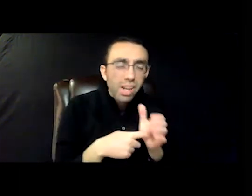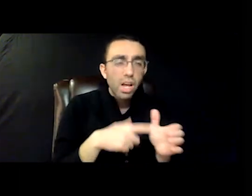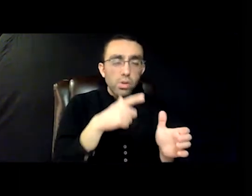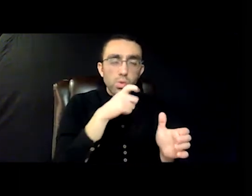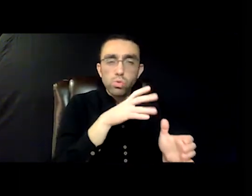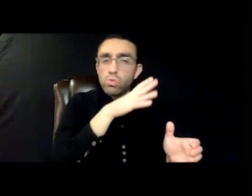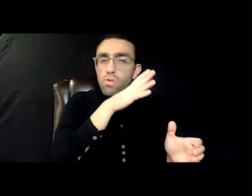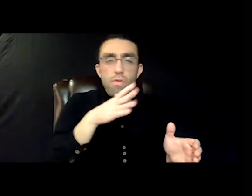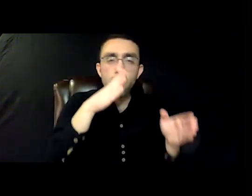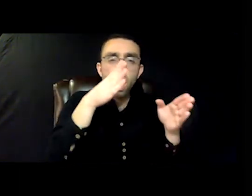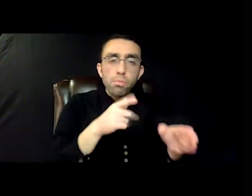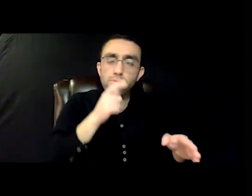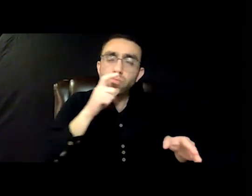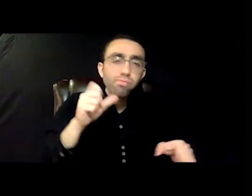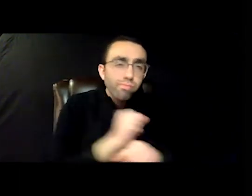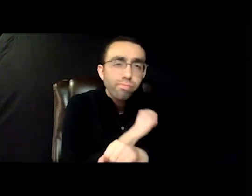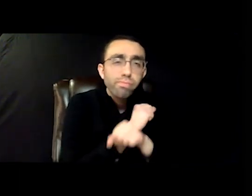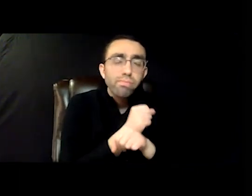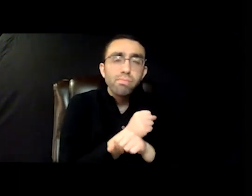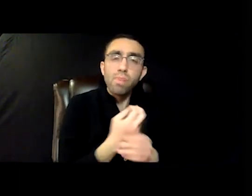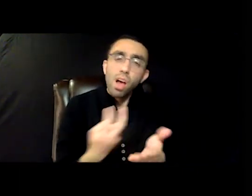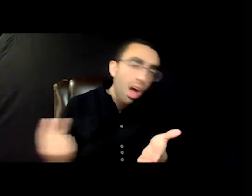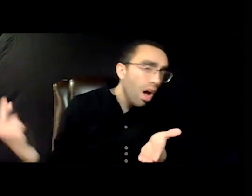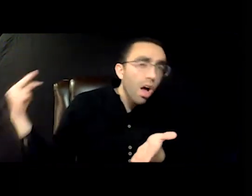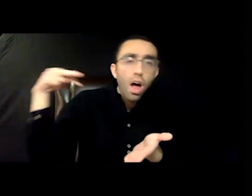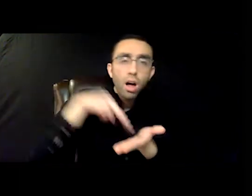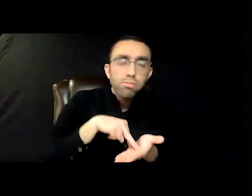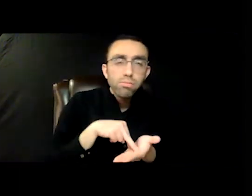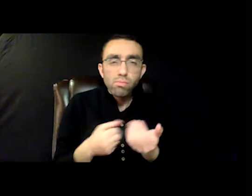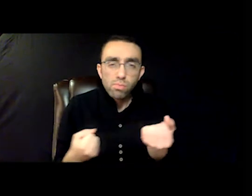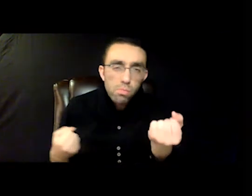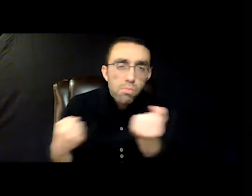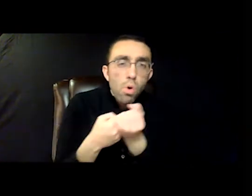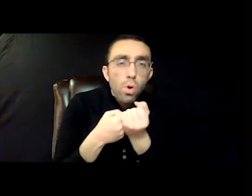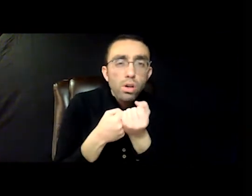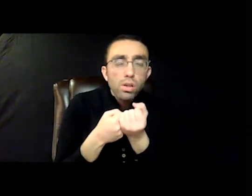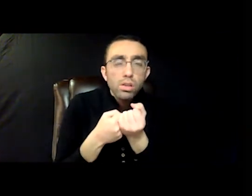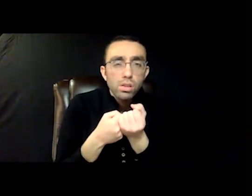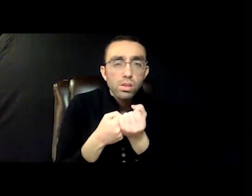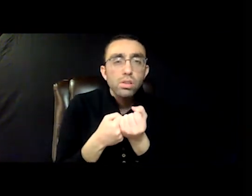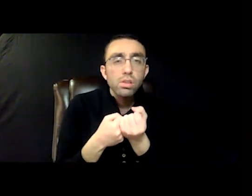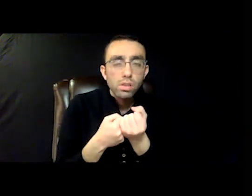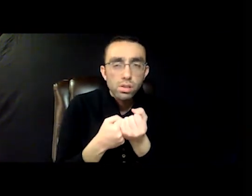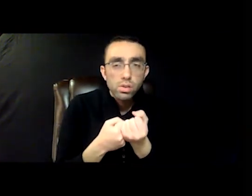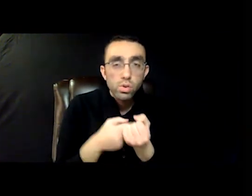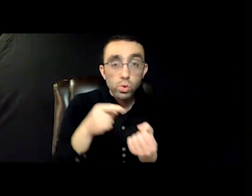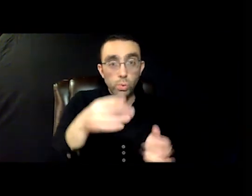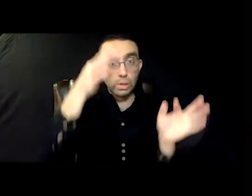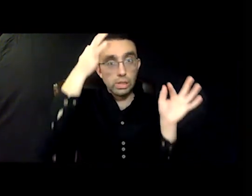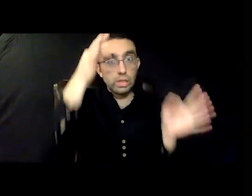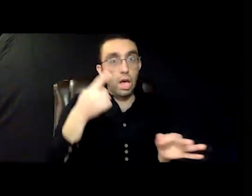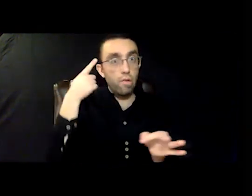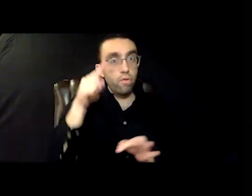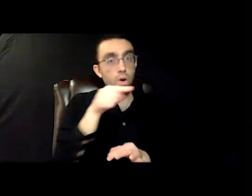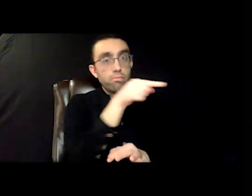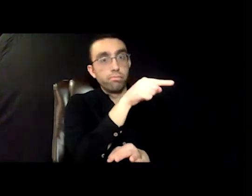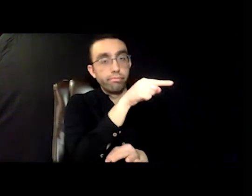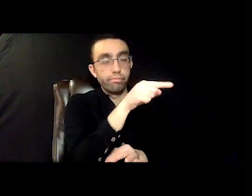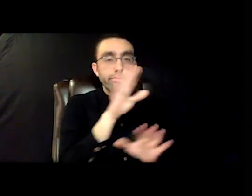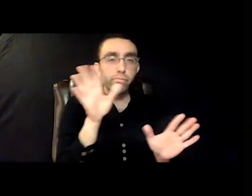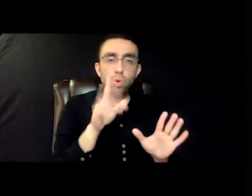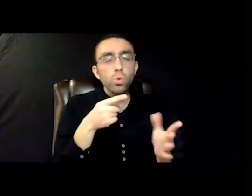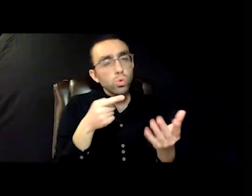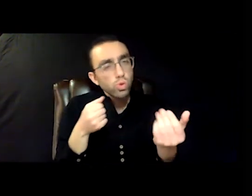in solidarity. That means that you're not leading the quest. You're not making decisions.